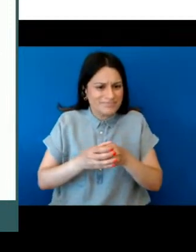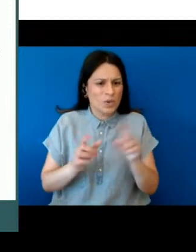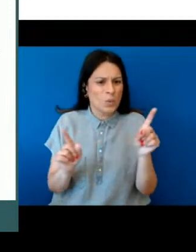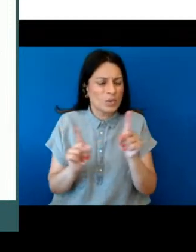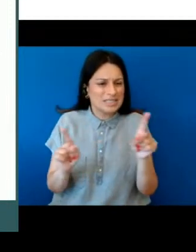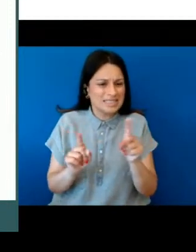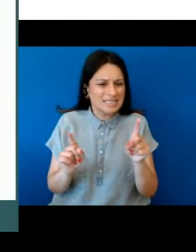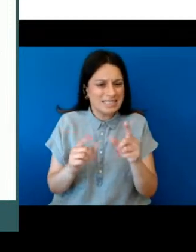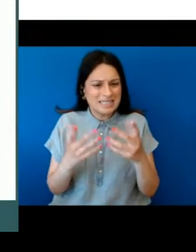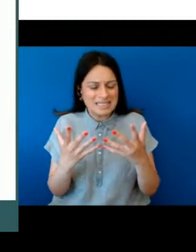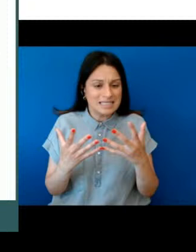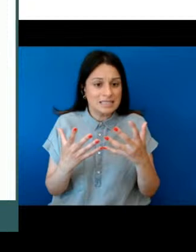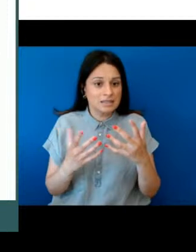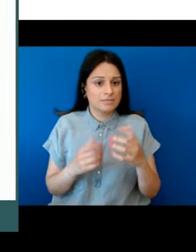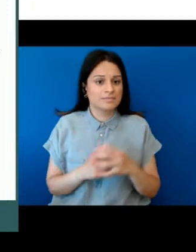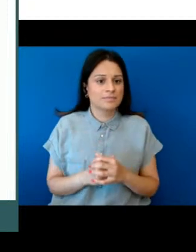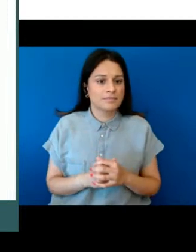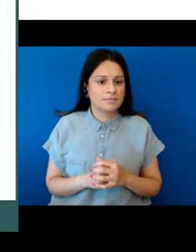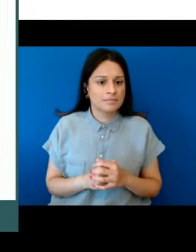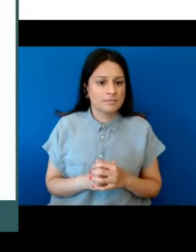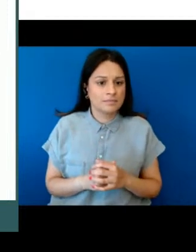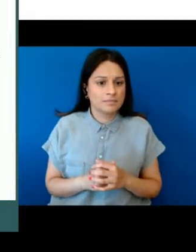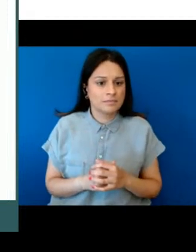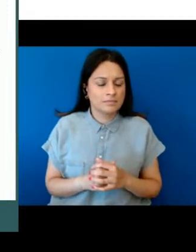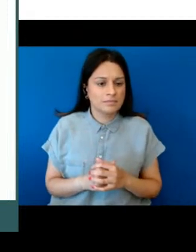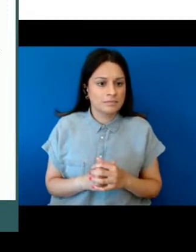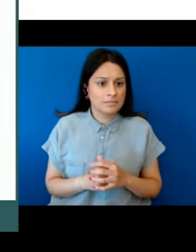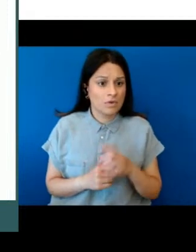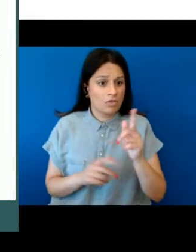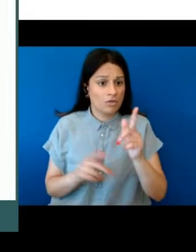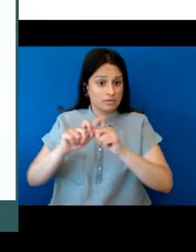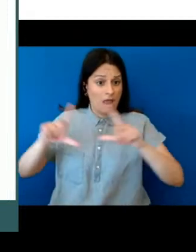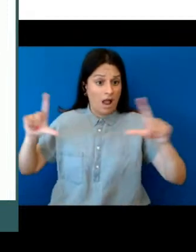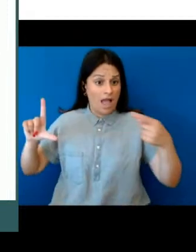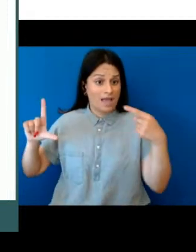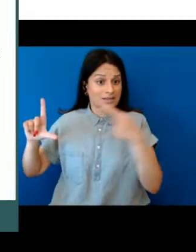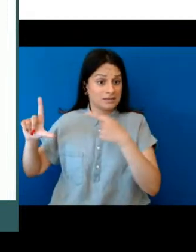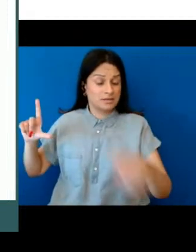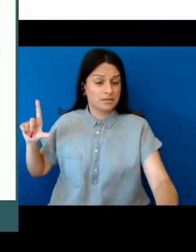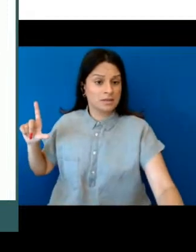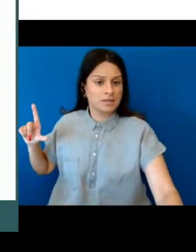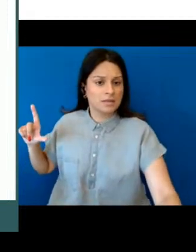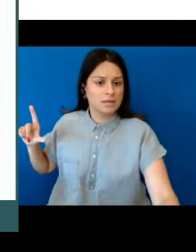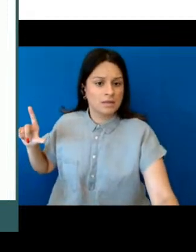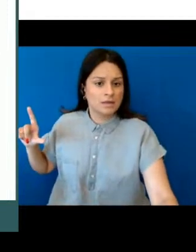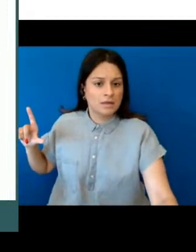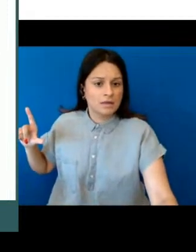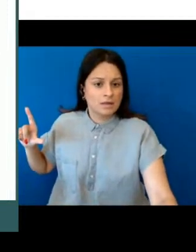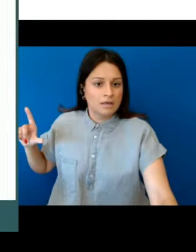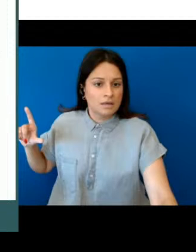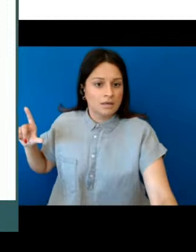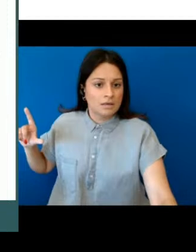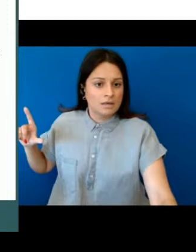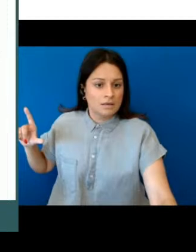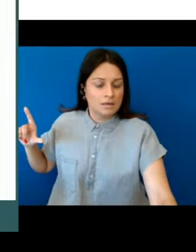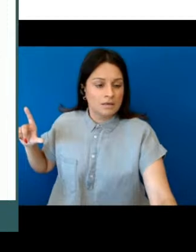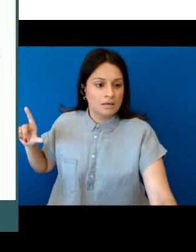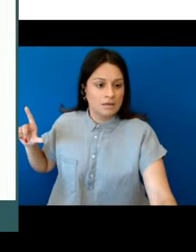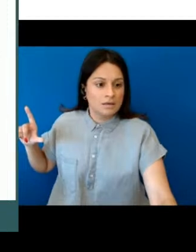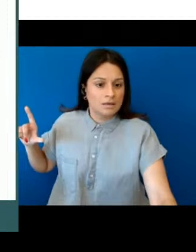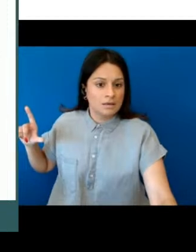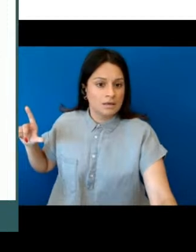top half of this slide, you've got 50 patients who do not